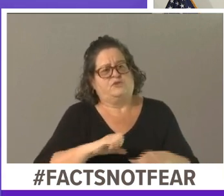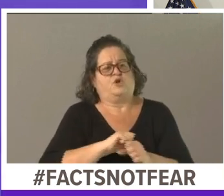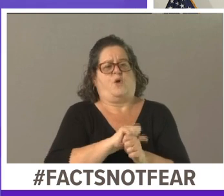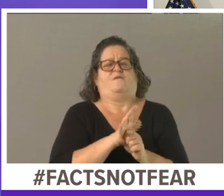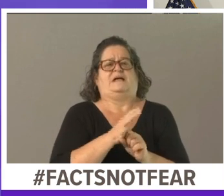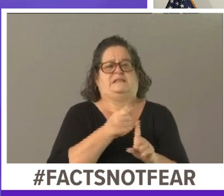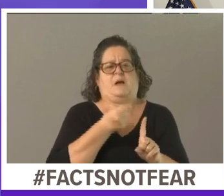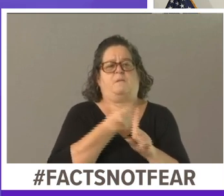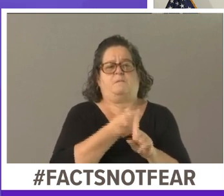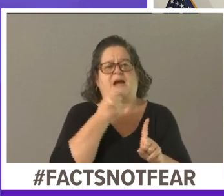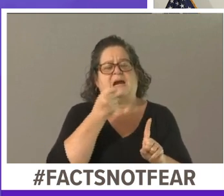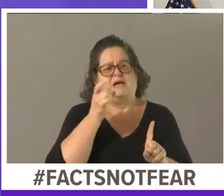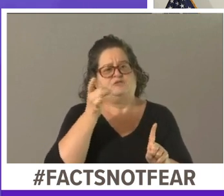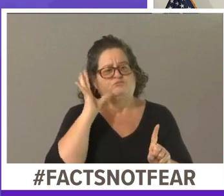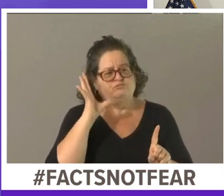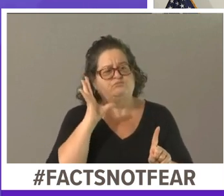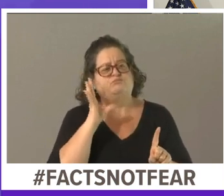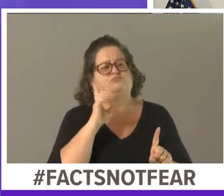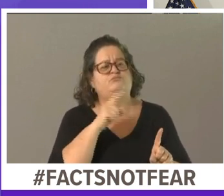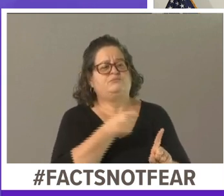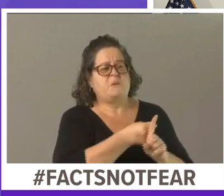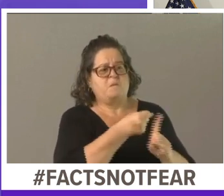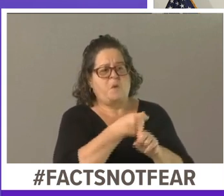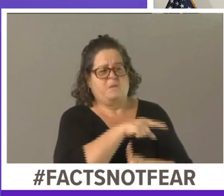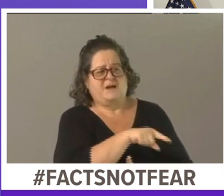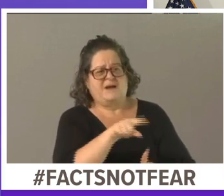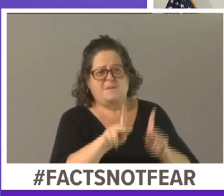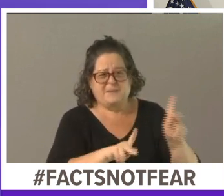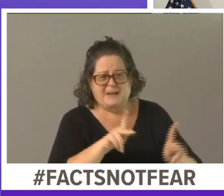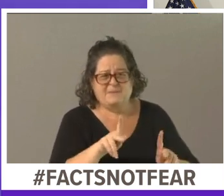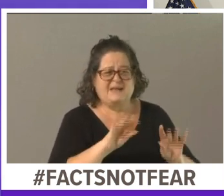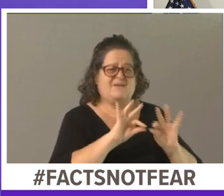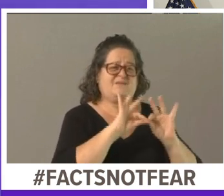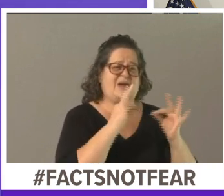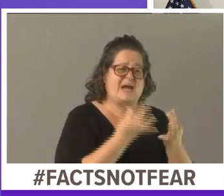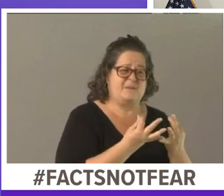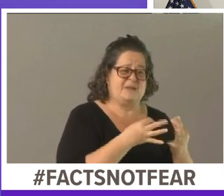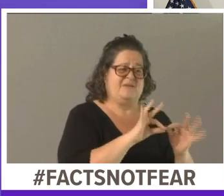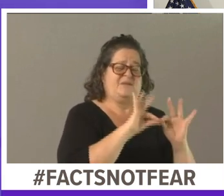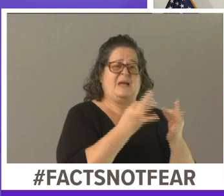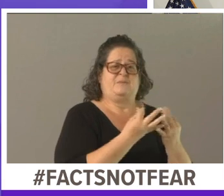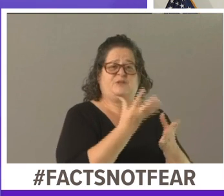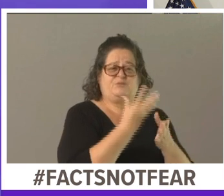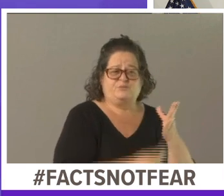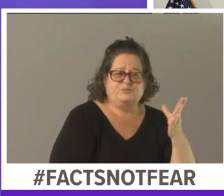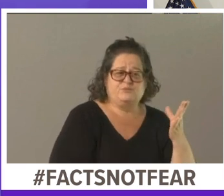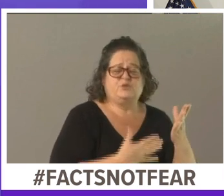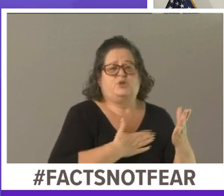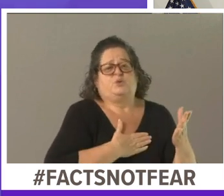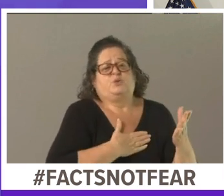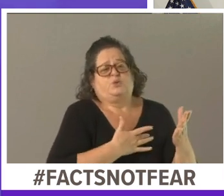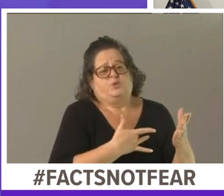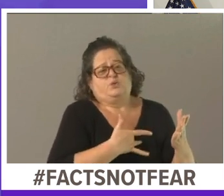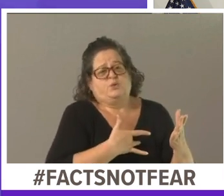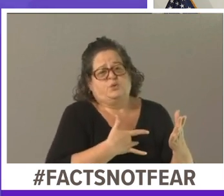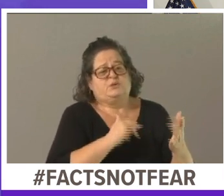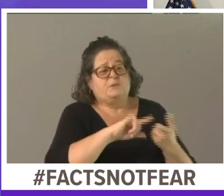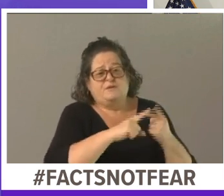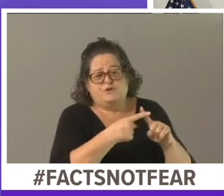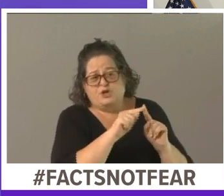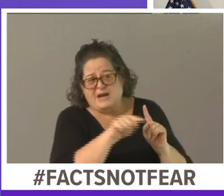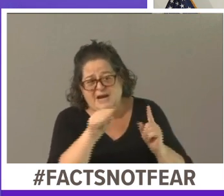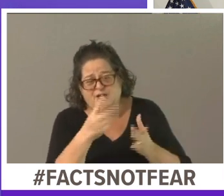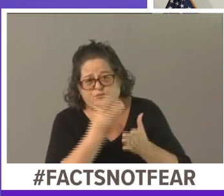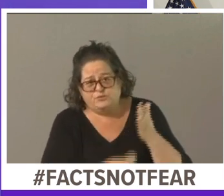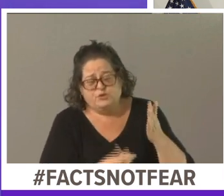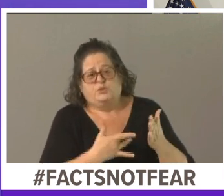directly affected with the loss of a loved one. And our hearts and prayers remain with all of those